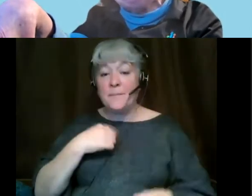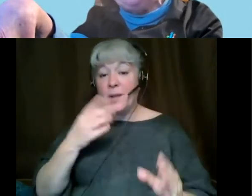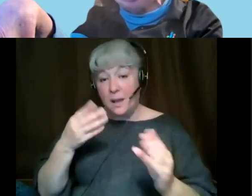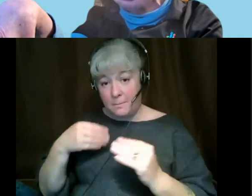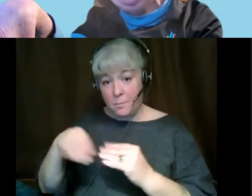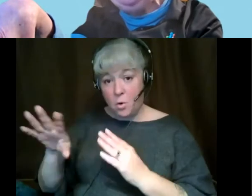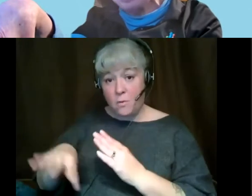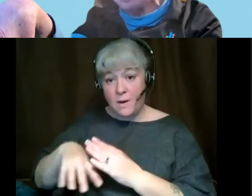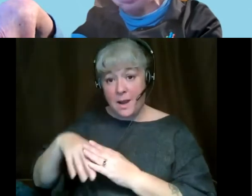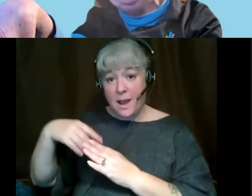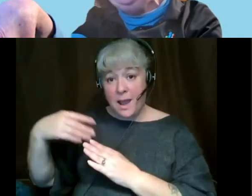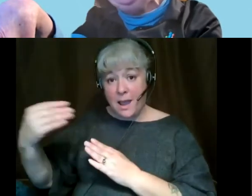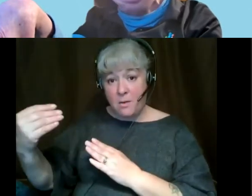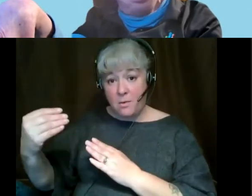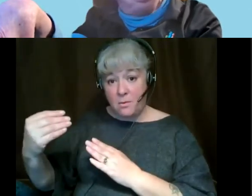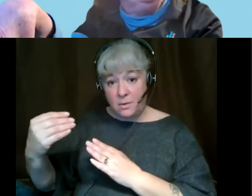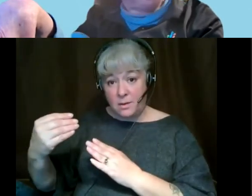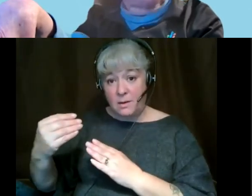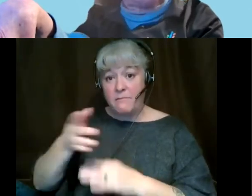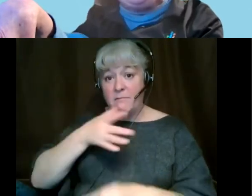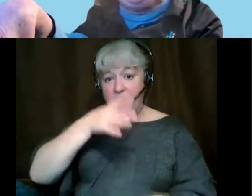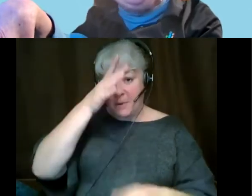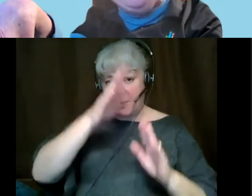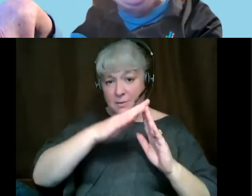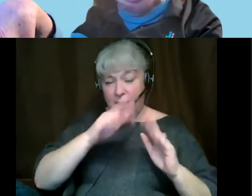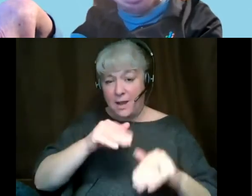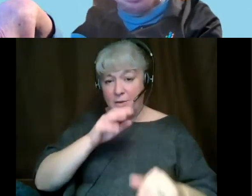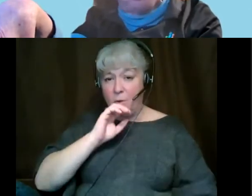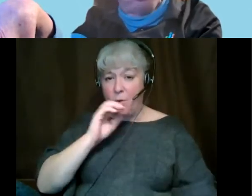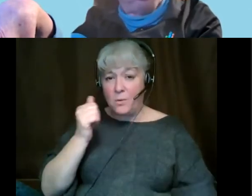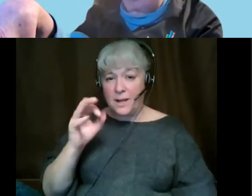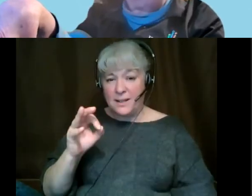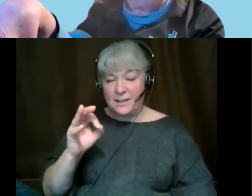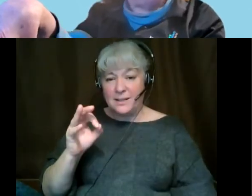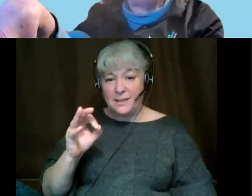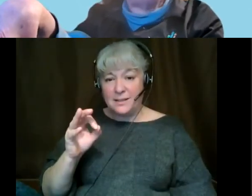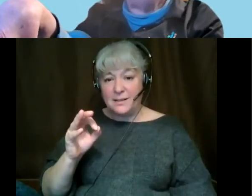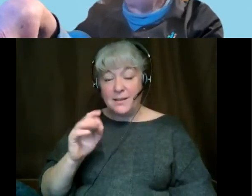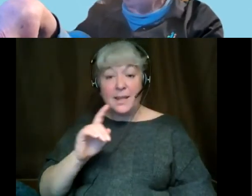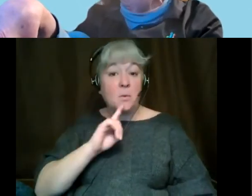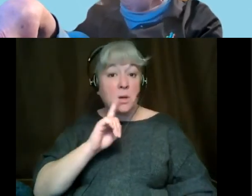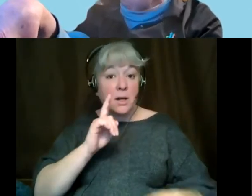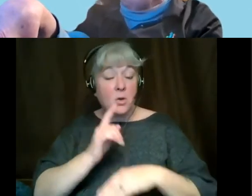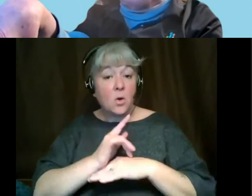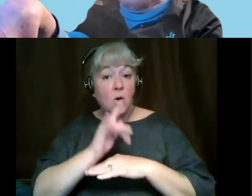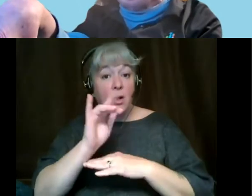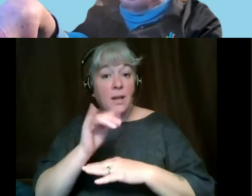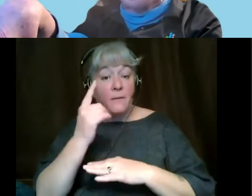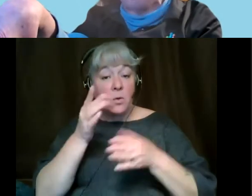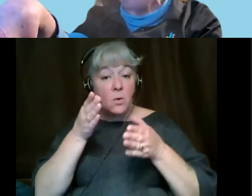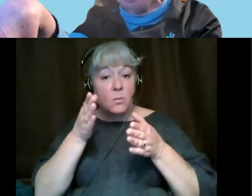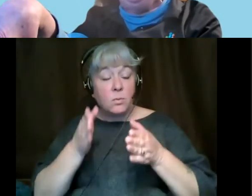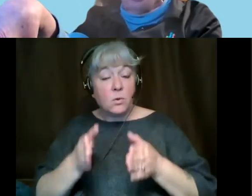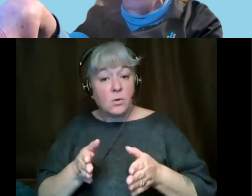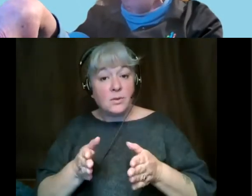of 19, which is very early for someone with